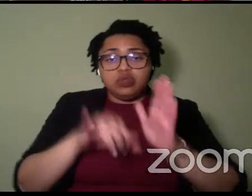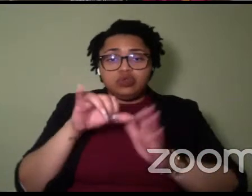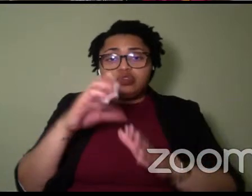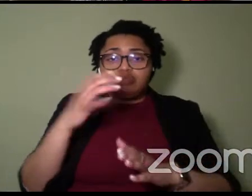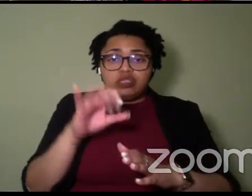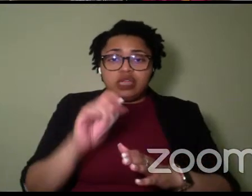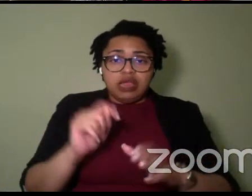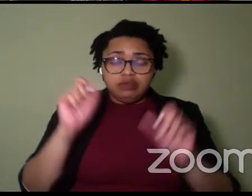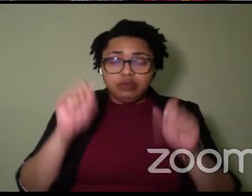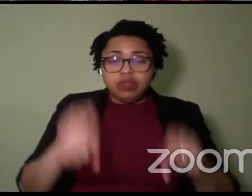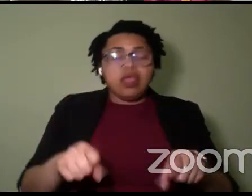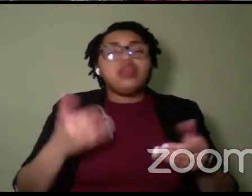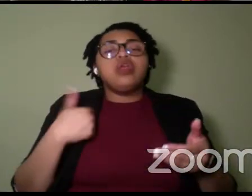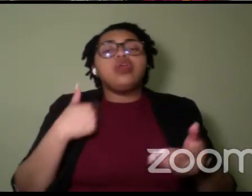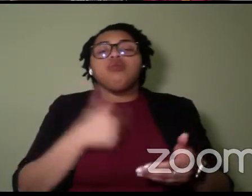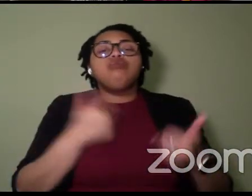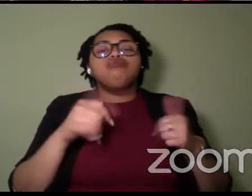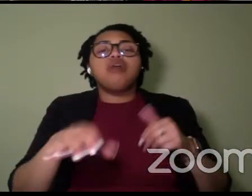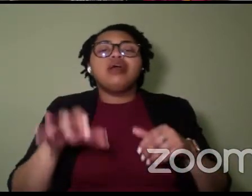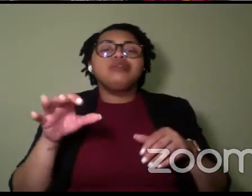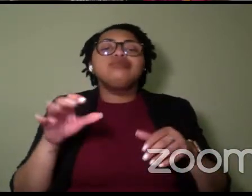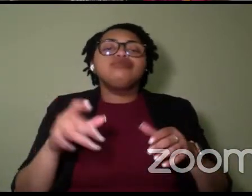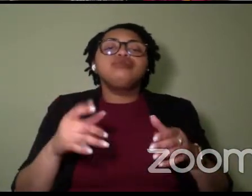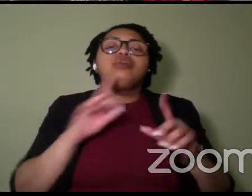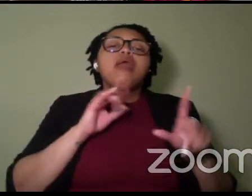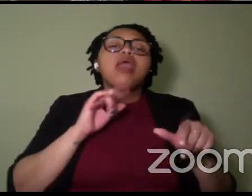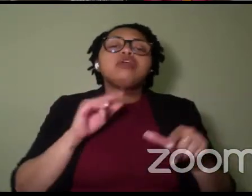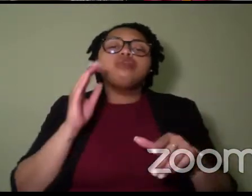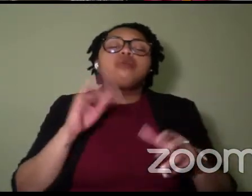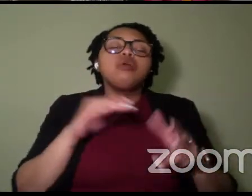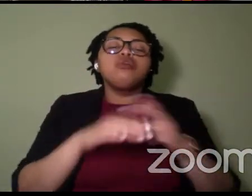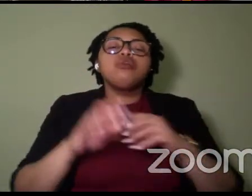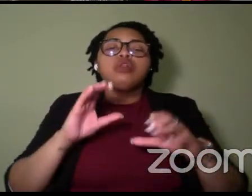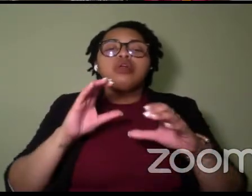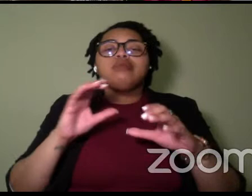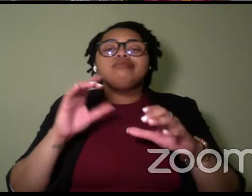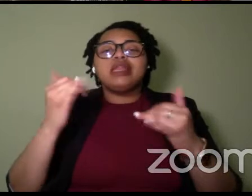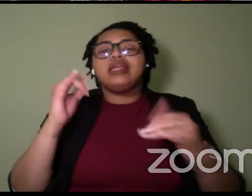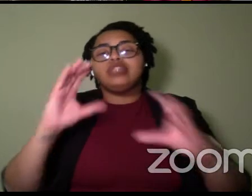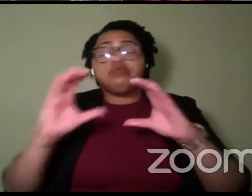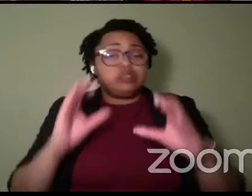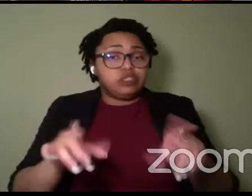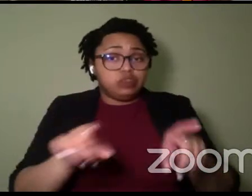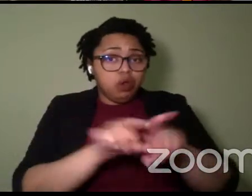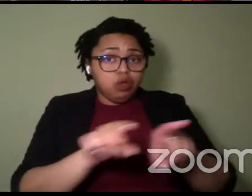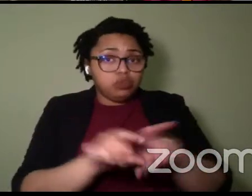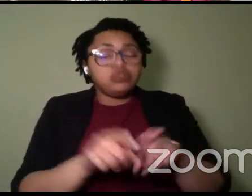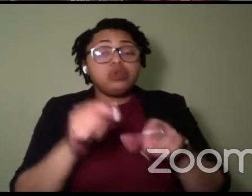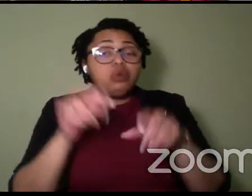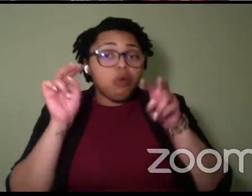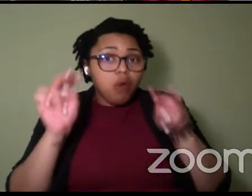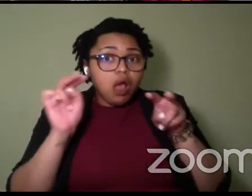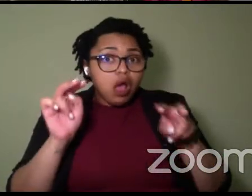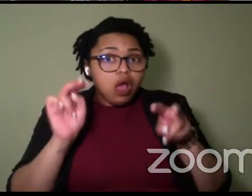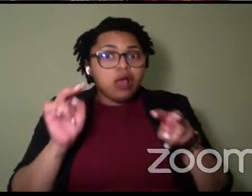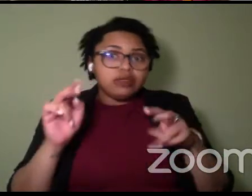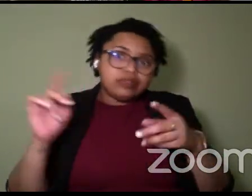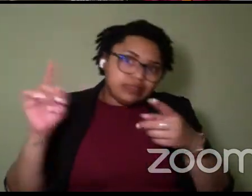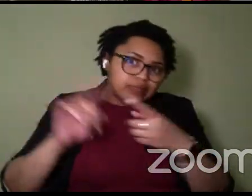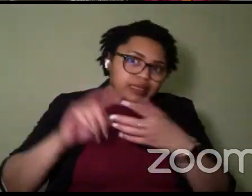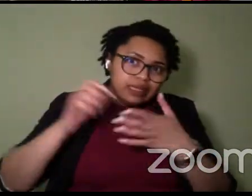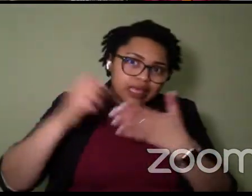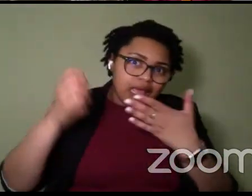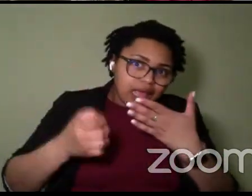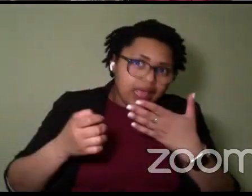to get to them throughout our conversation. Also, make sure you stay tuned all the way up until the